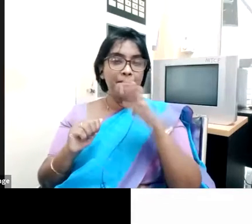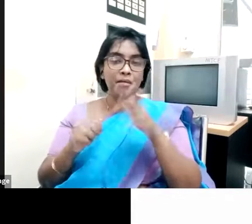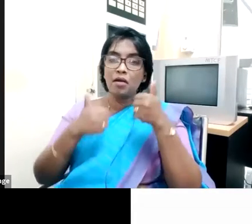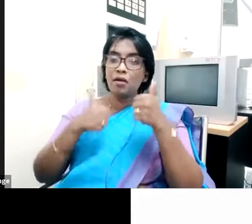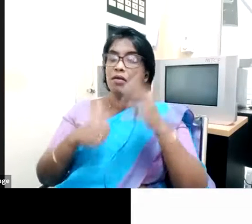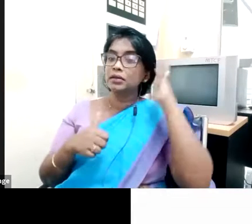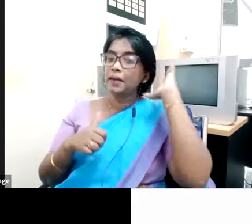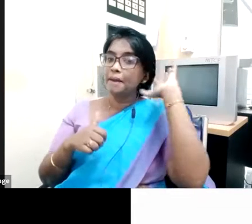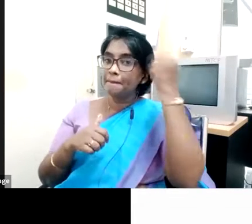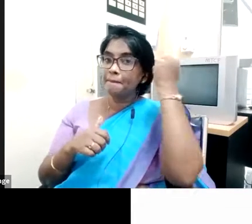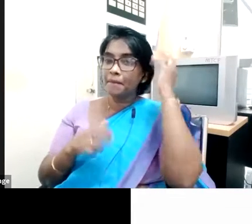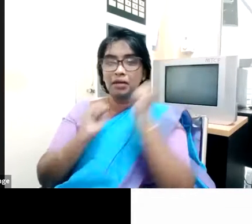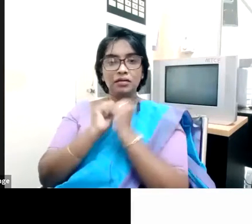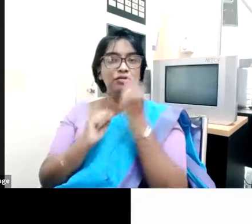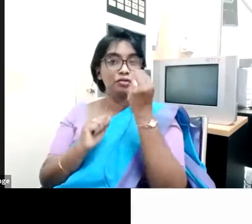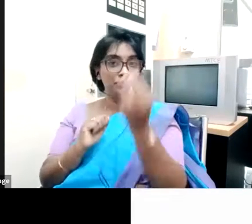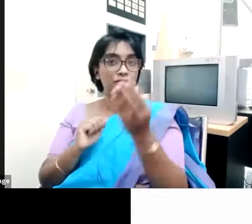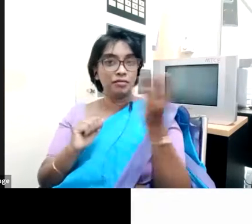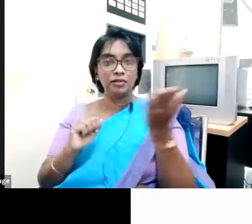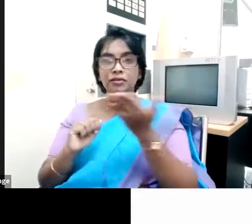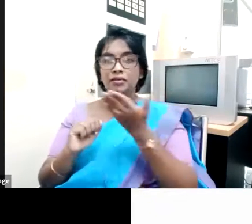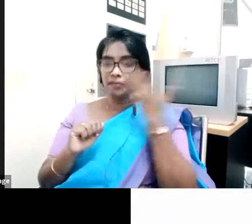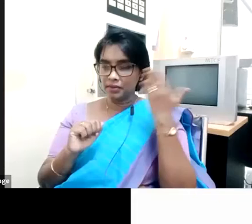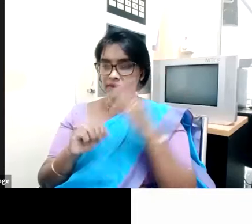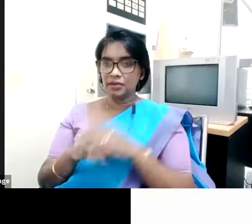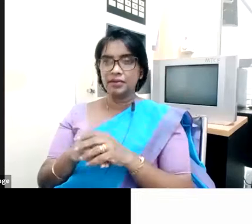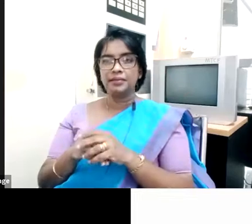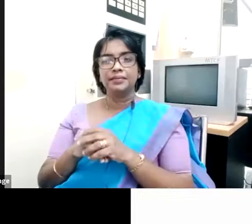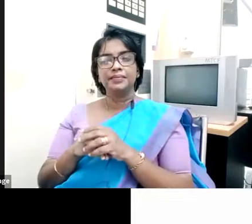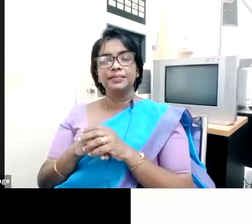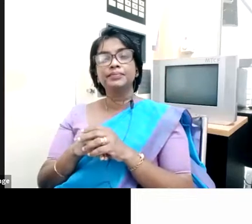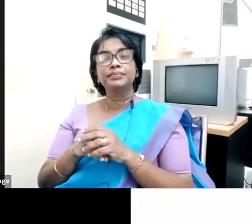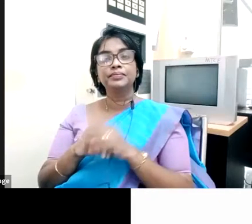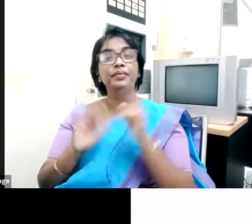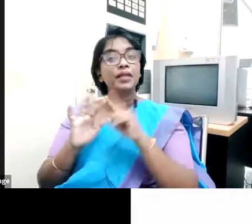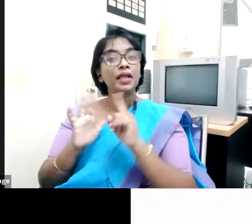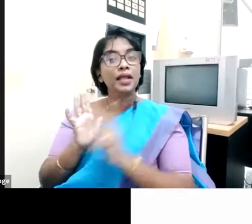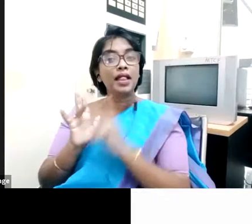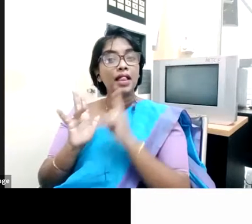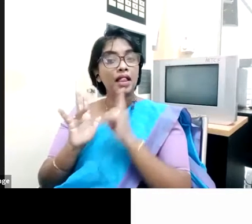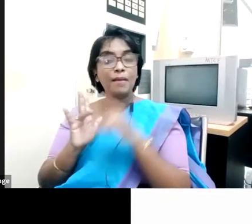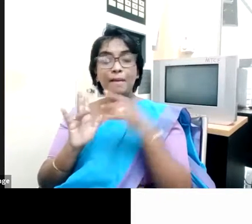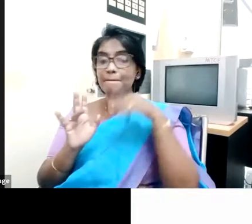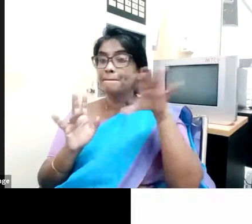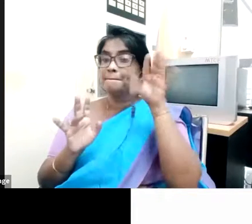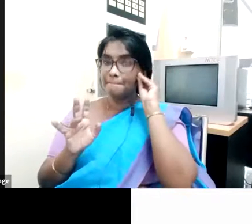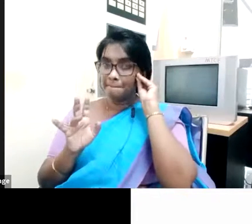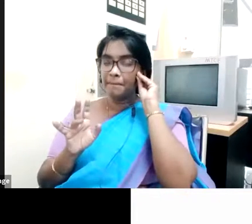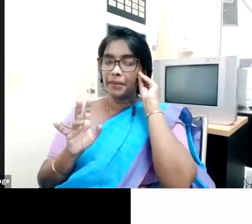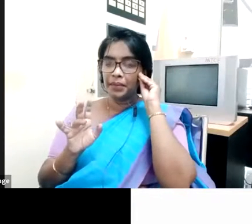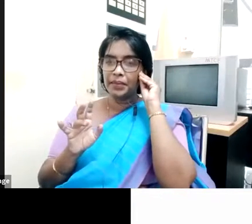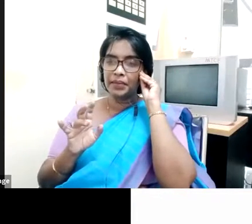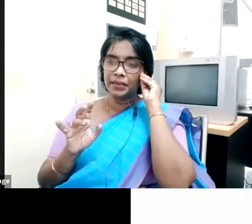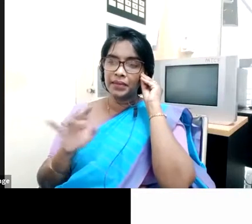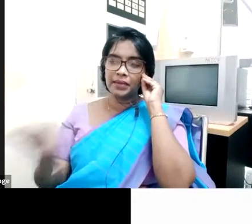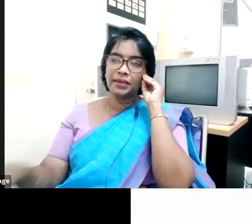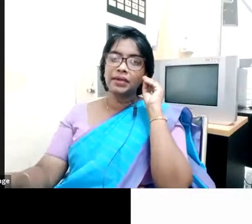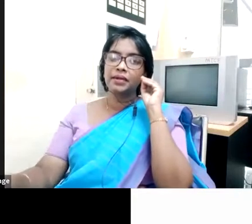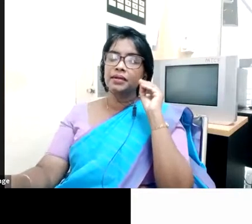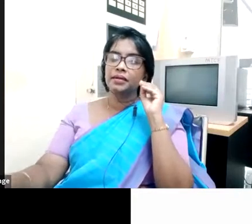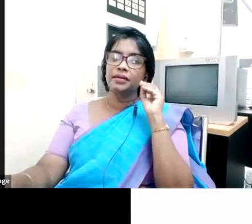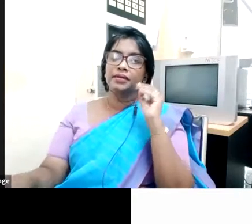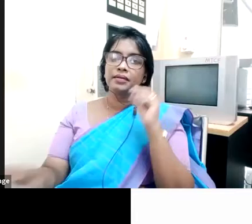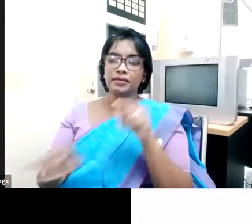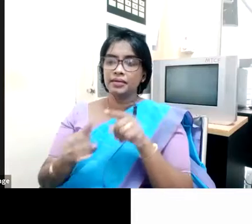can see. Now, ILO recognizes the importance of establishing a sustainable and resilient business culture in